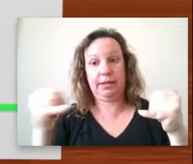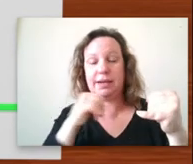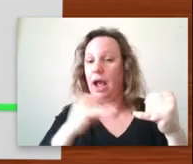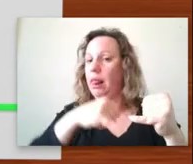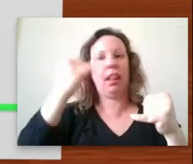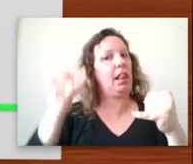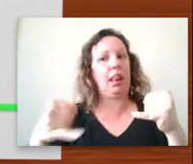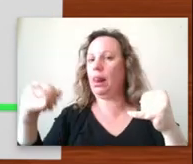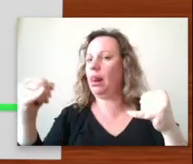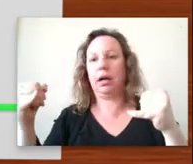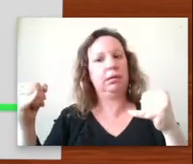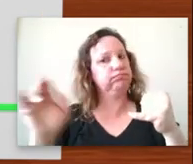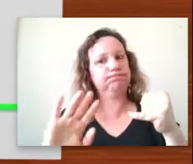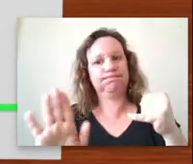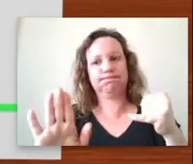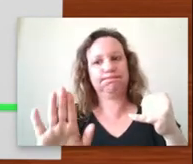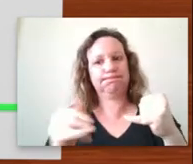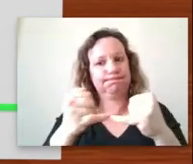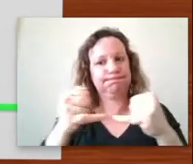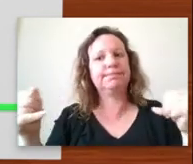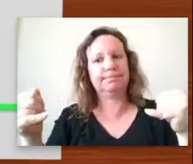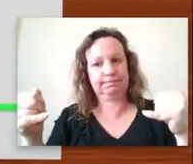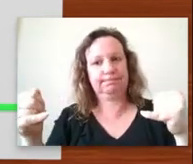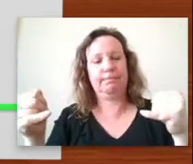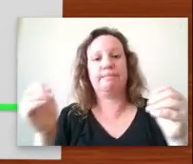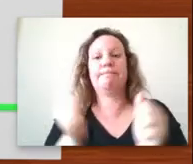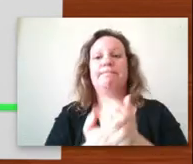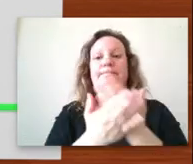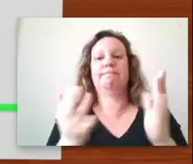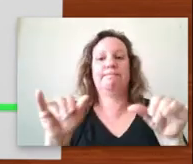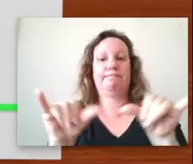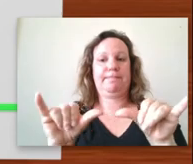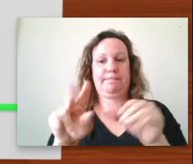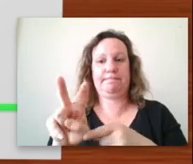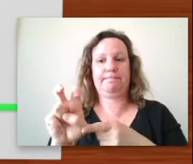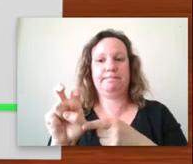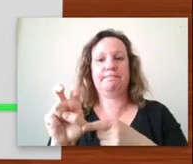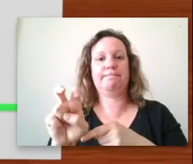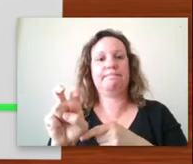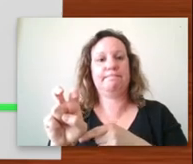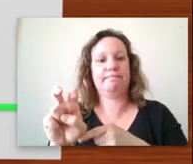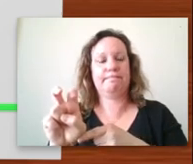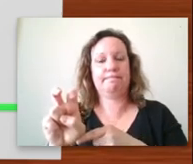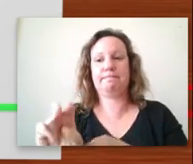All of our information we collected was measured in inches, so here to the side we will put inches.